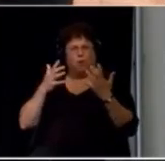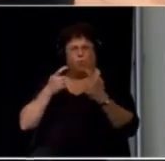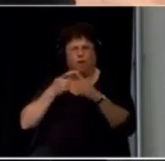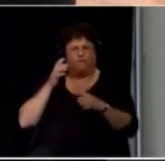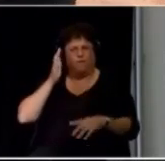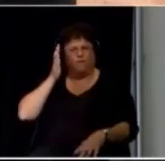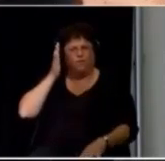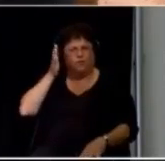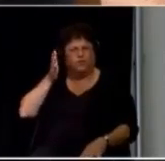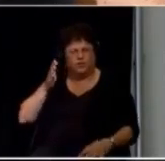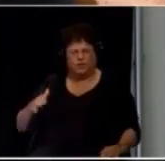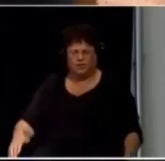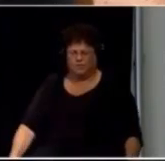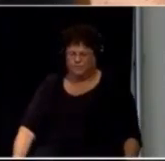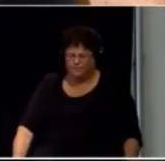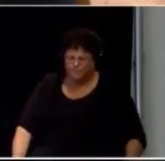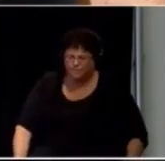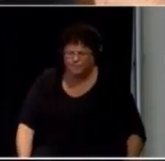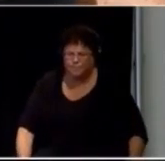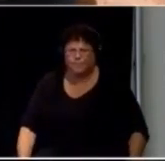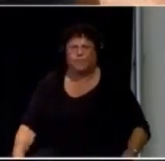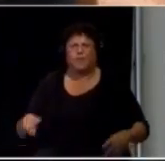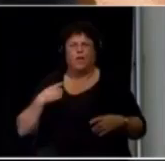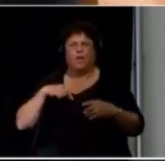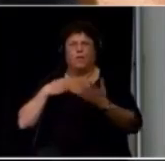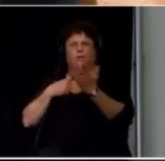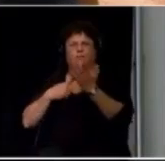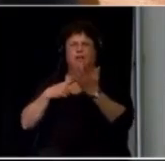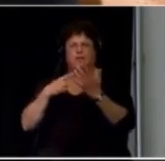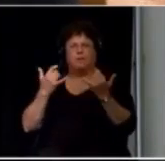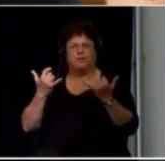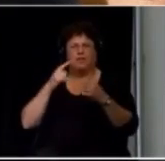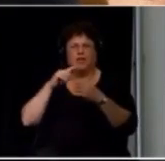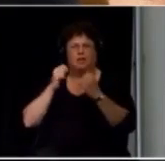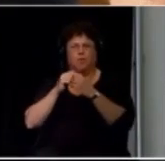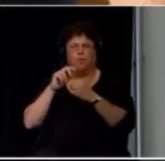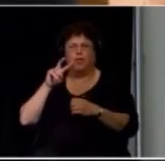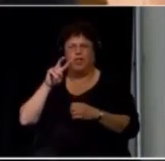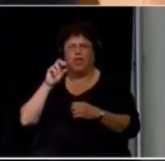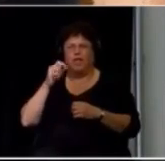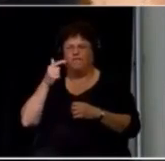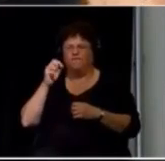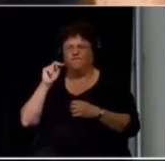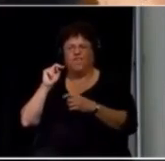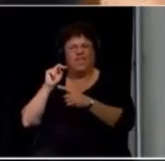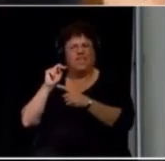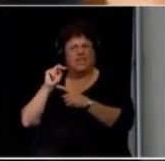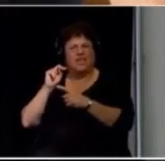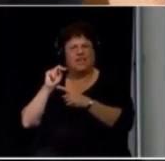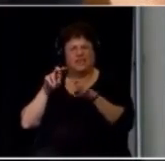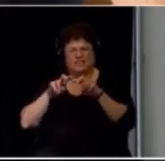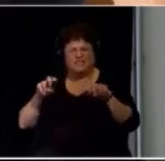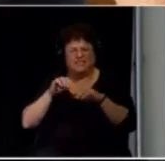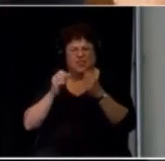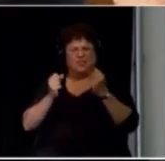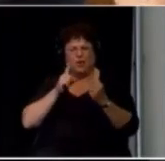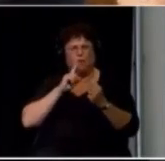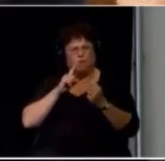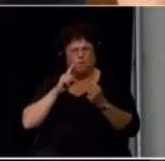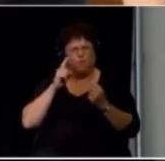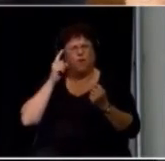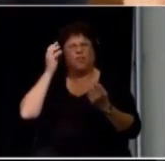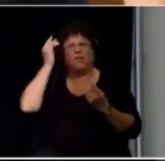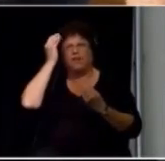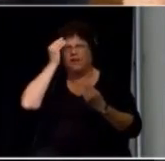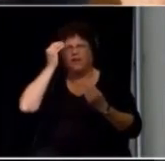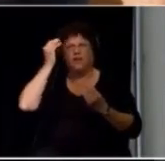And like what we were talking about today with the vegan interiors, I think that really resonated with me. And it